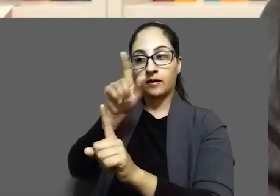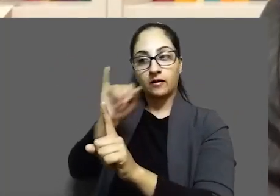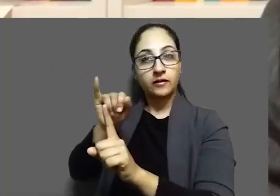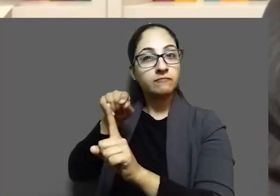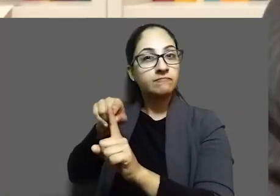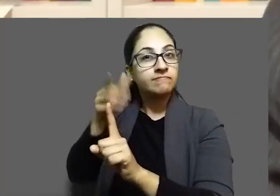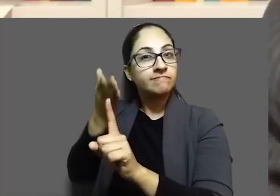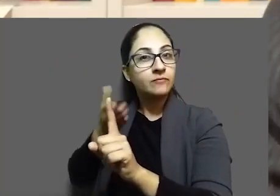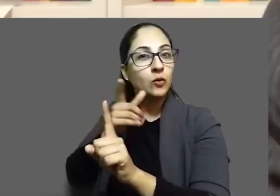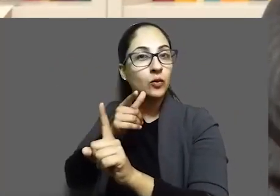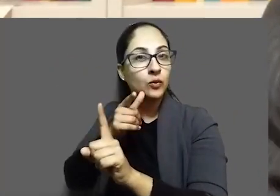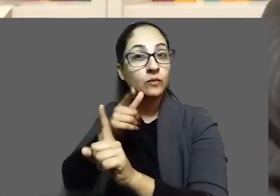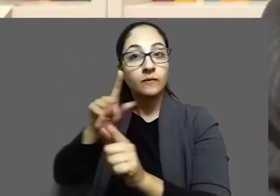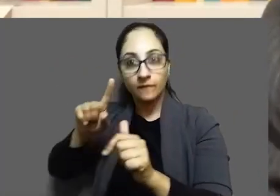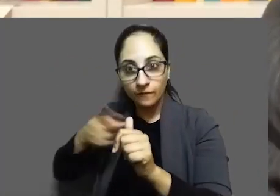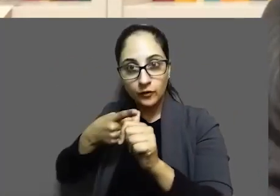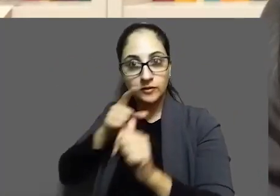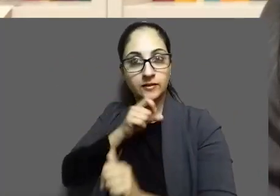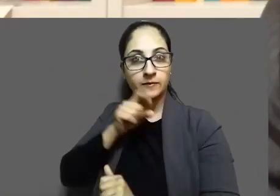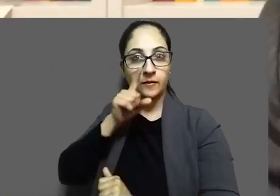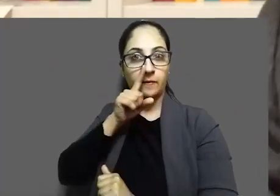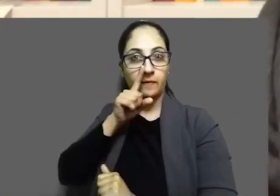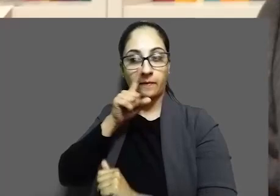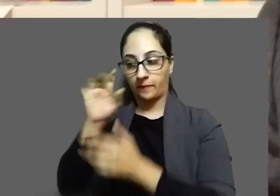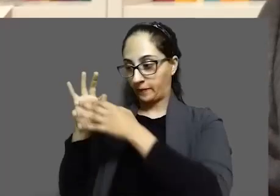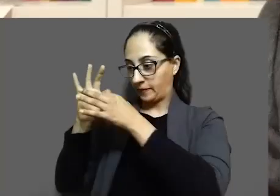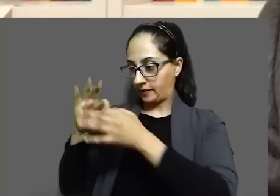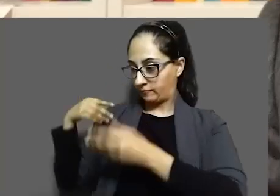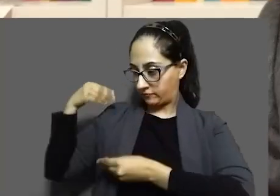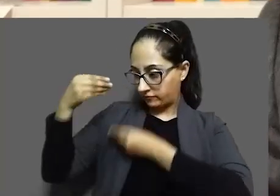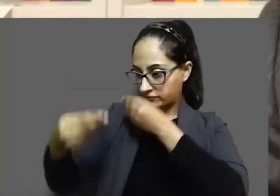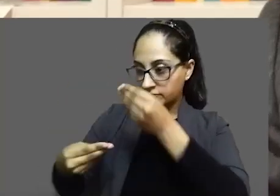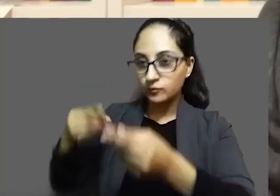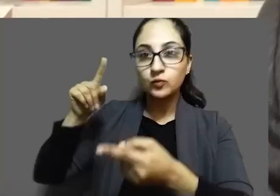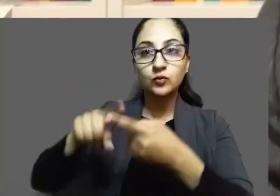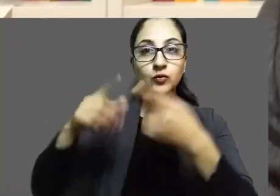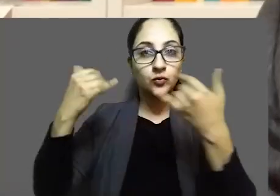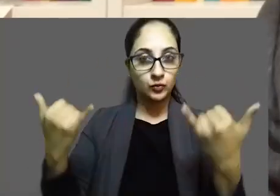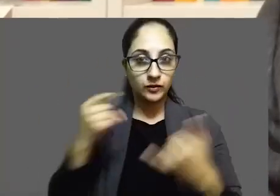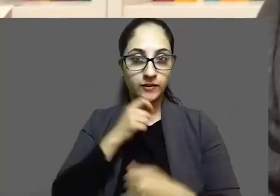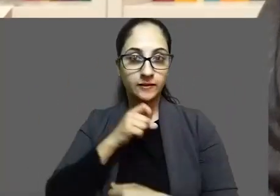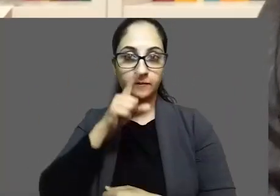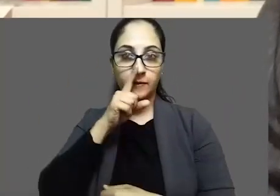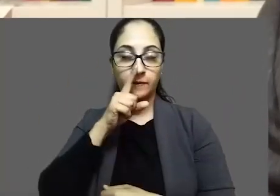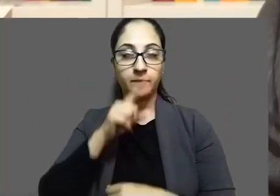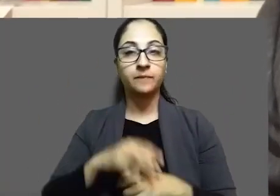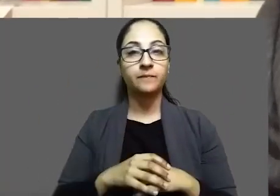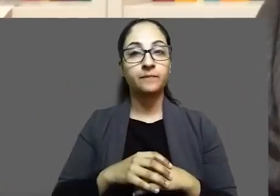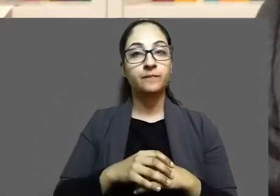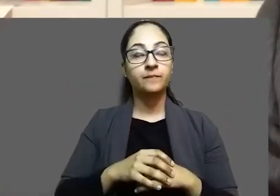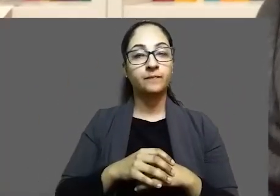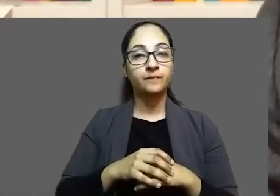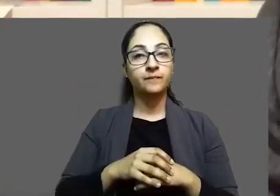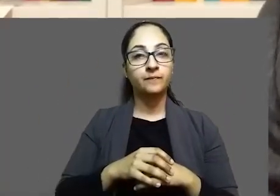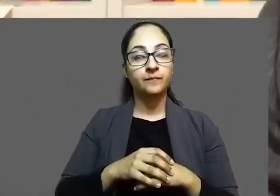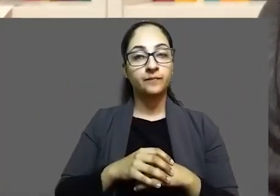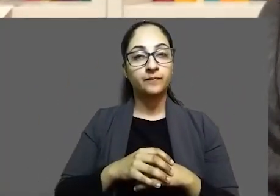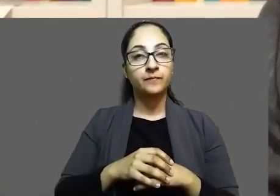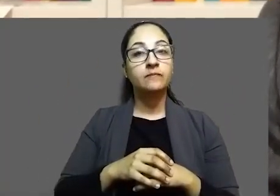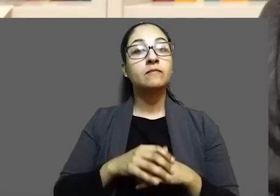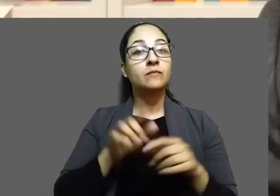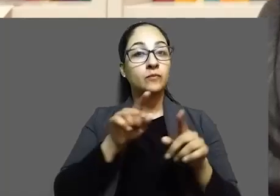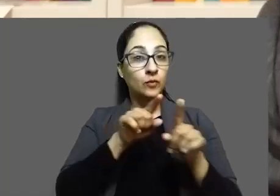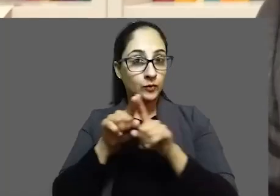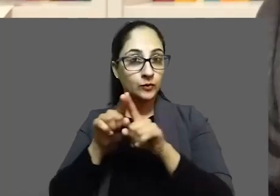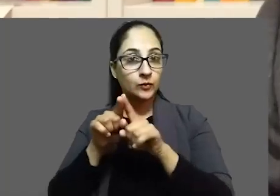salam? He's of course the first Imam and representative of the chain of Imamat. But we think about Imam Ali alayhi salam and